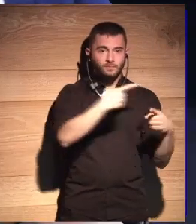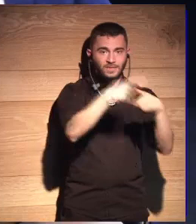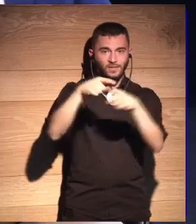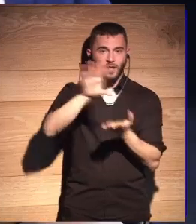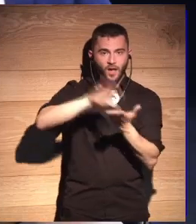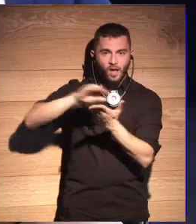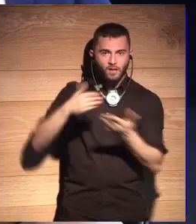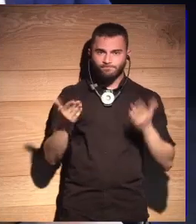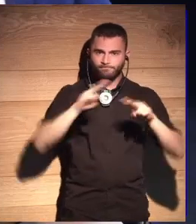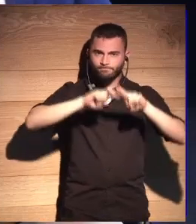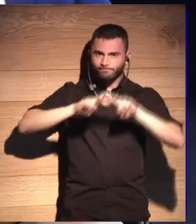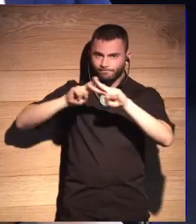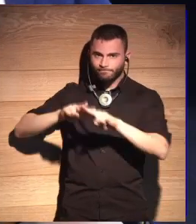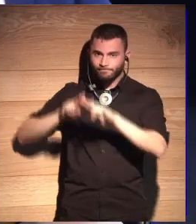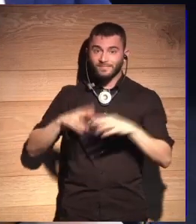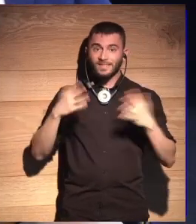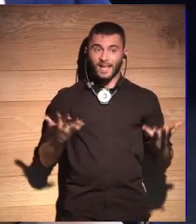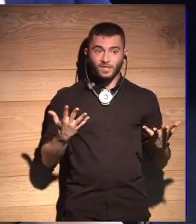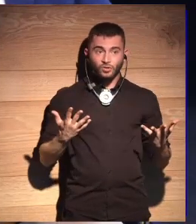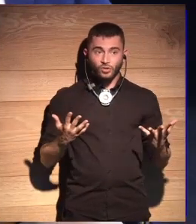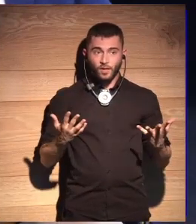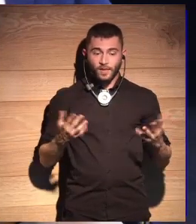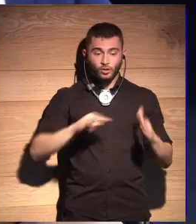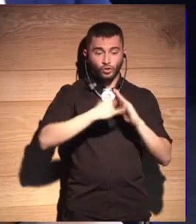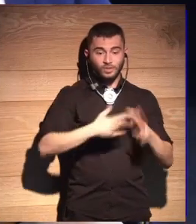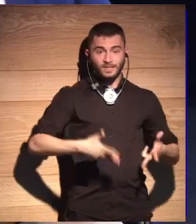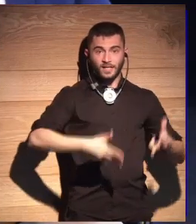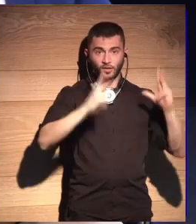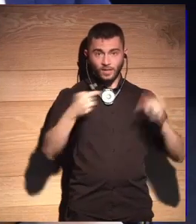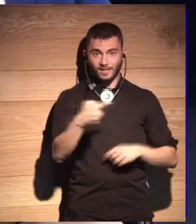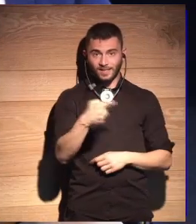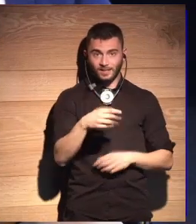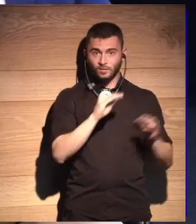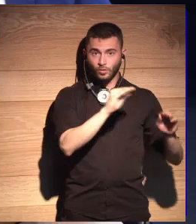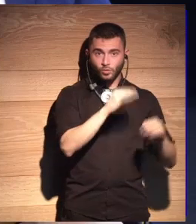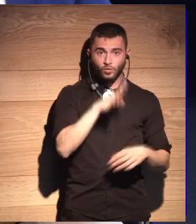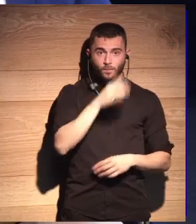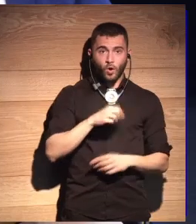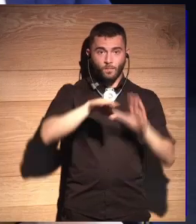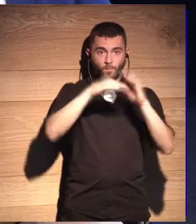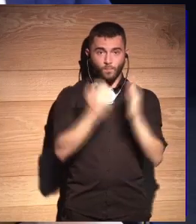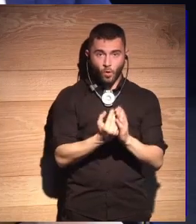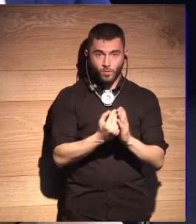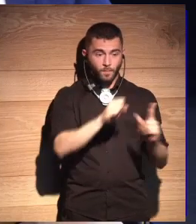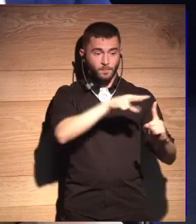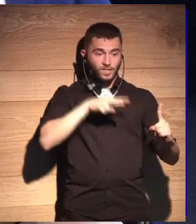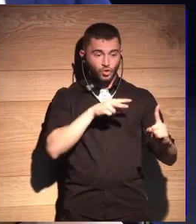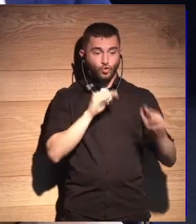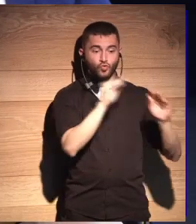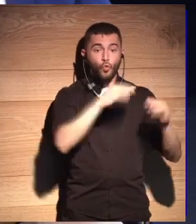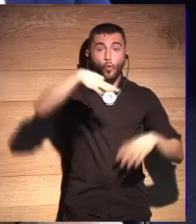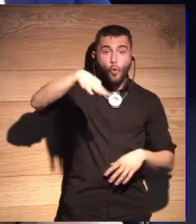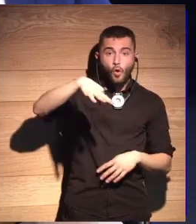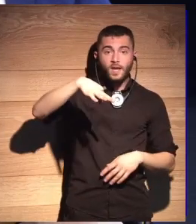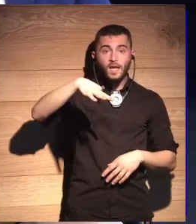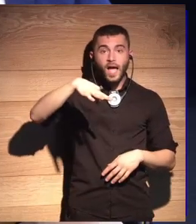different worldviews and different projects. So part of the arrogance behind technocrats is to assume that their vision of the world is the